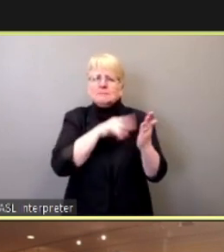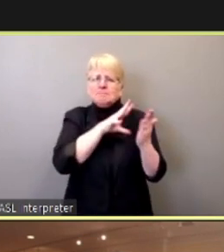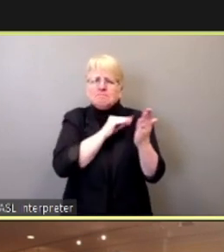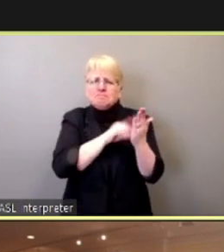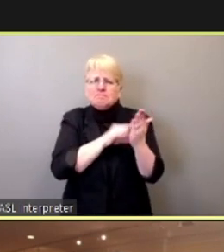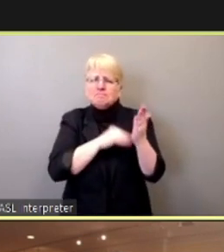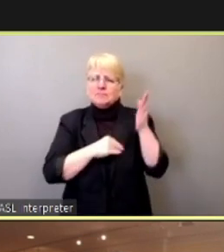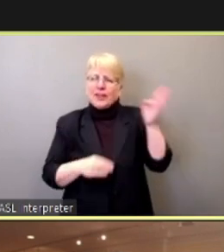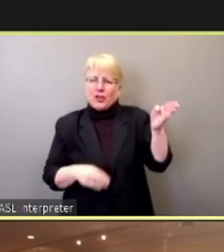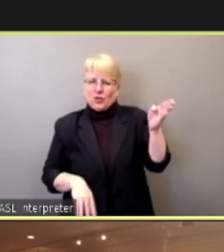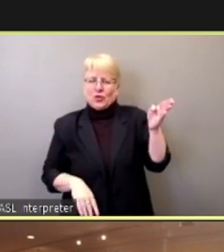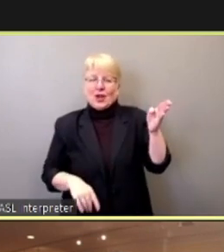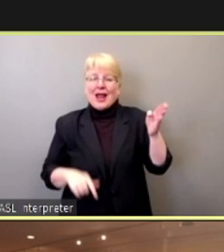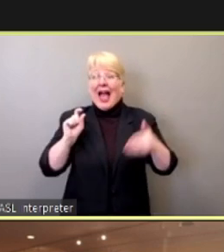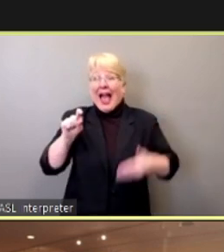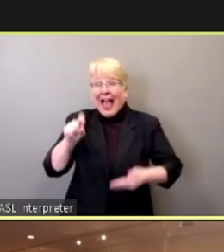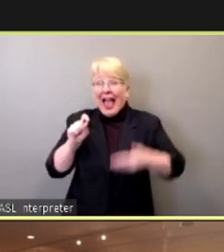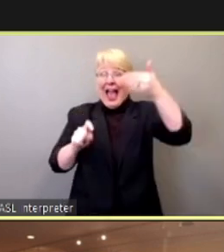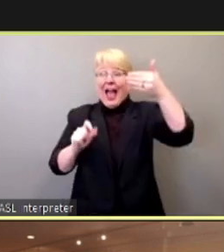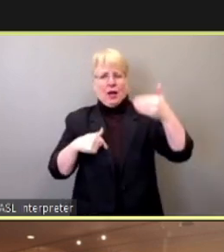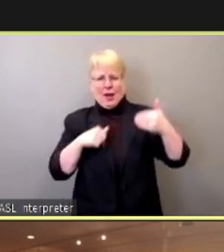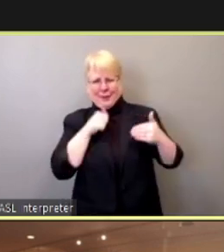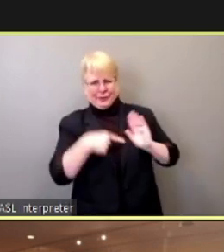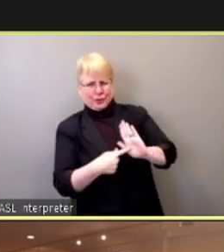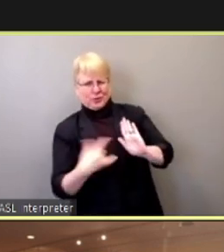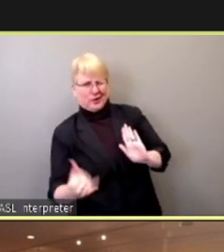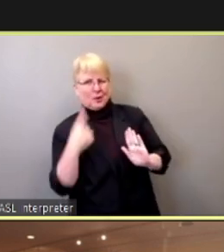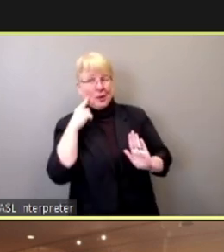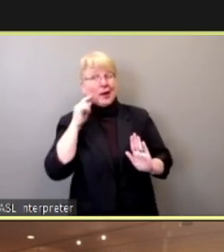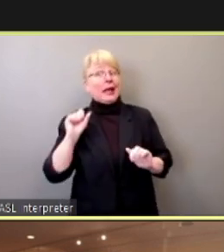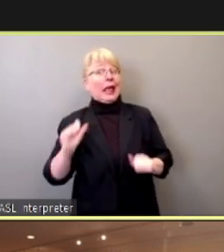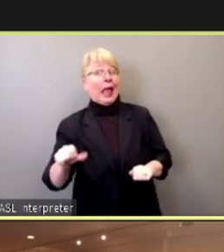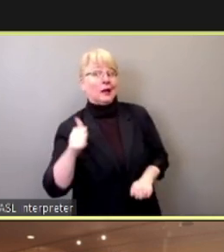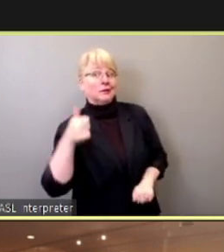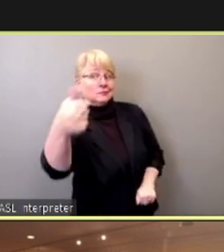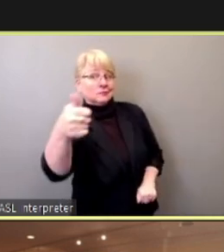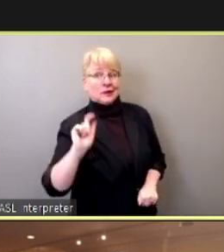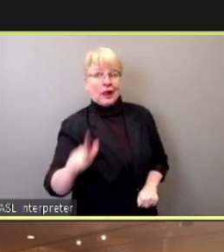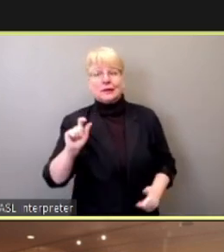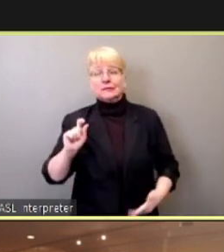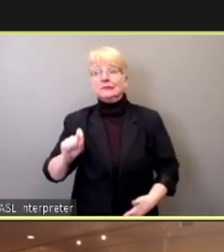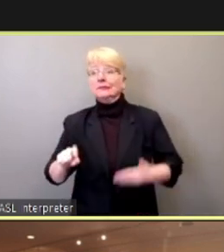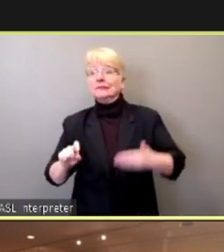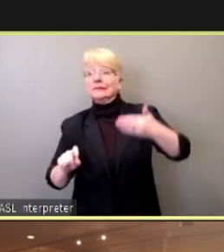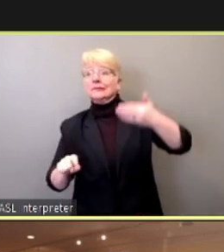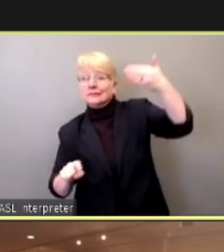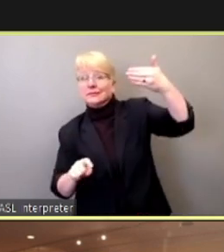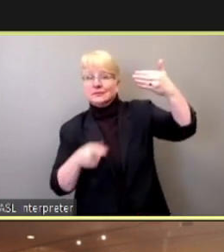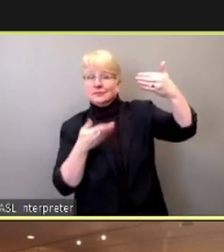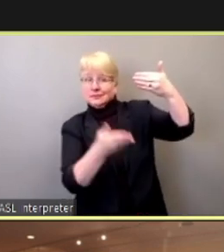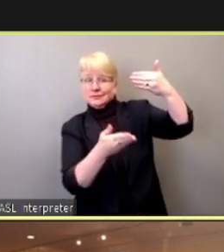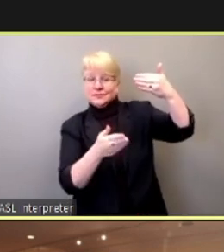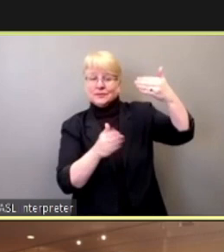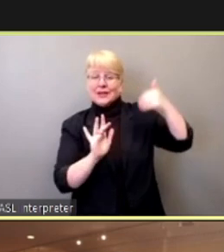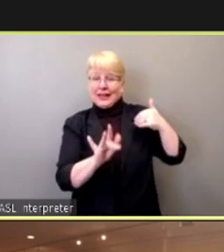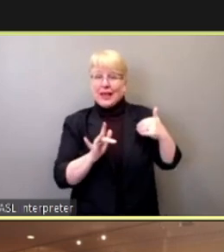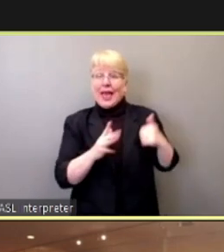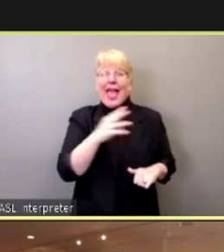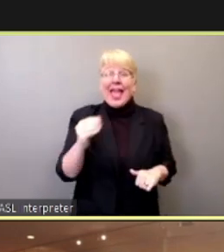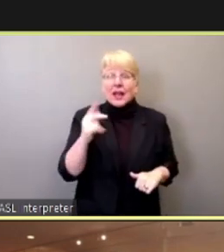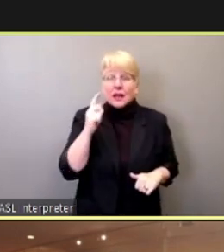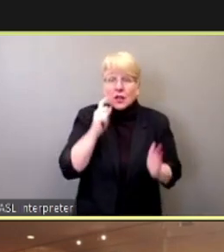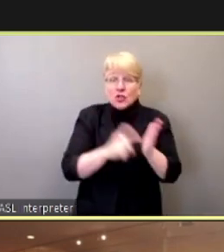won't do it today. And this presentation will be available, and you can click on the link here. Also, this